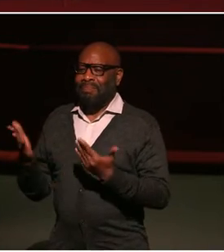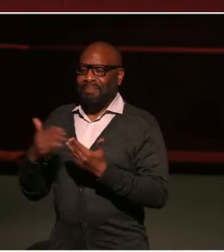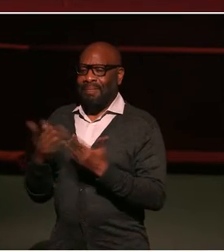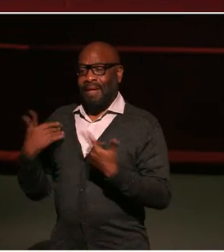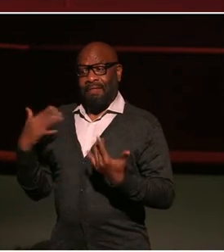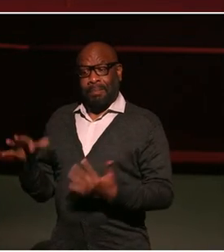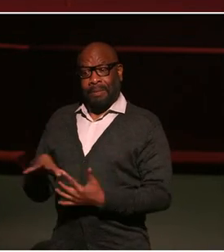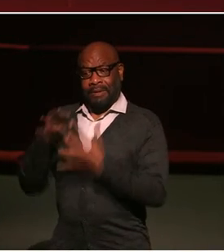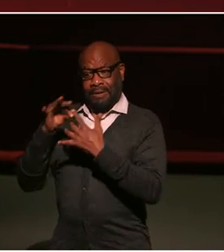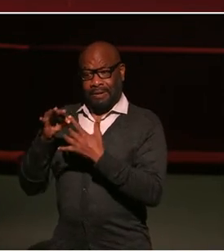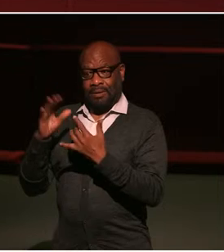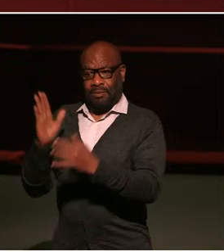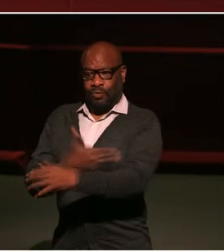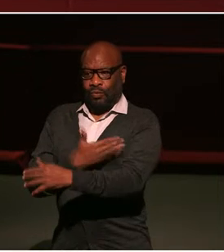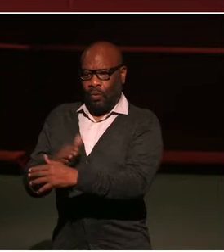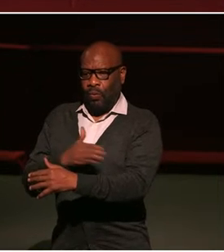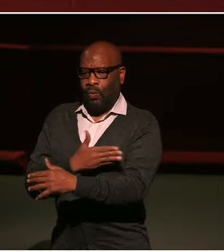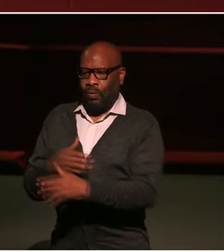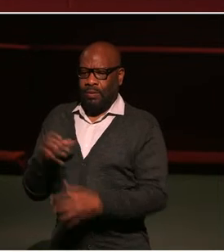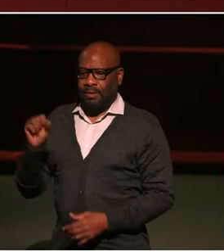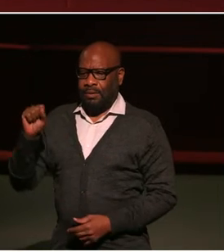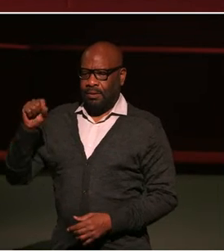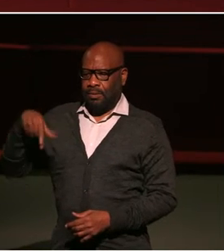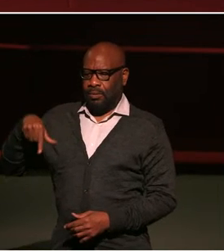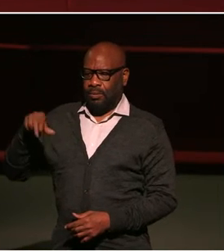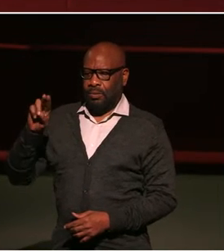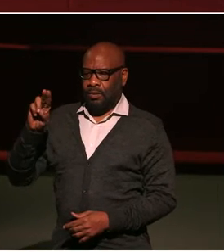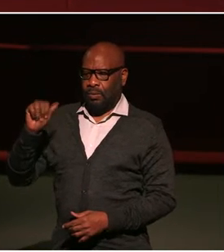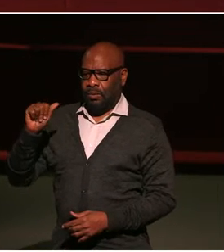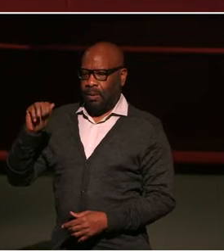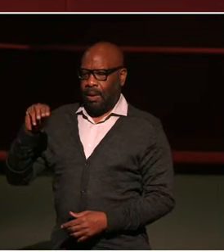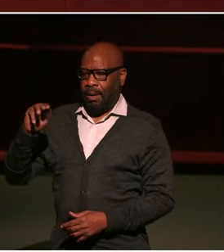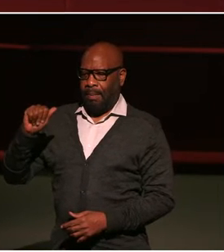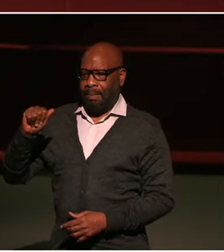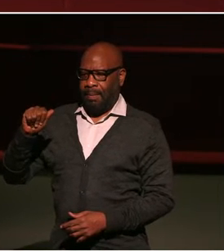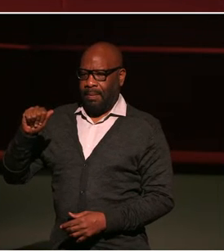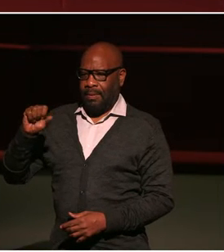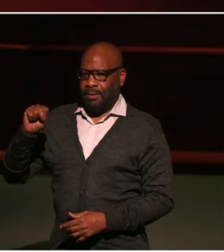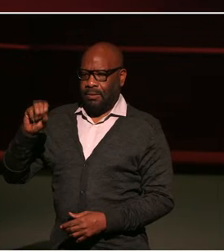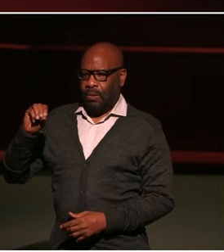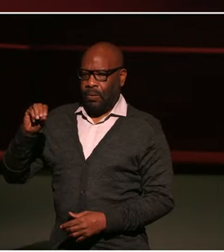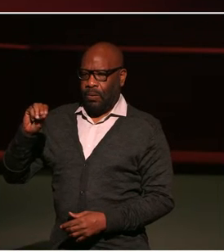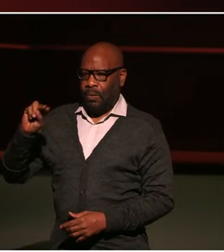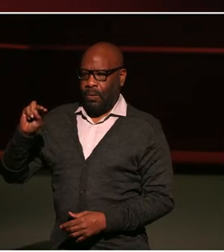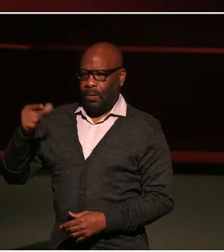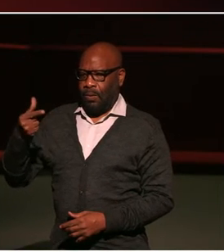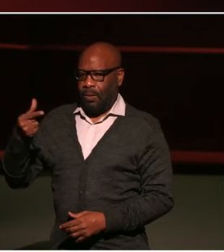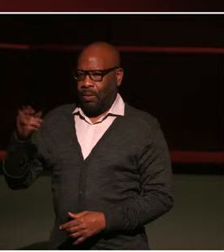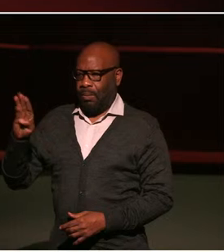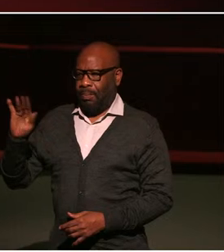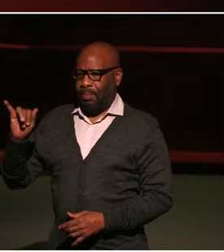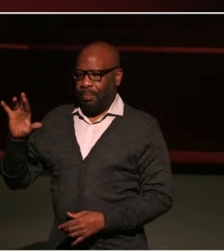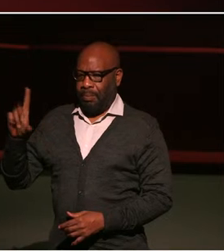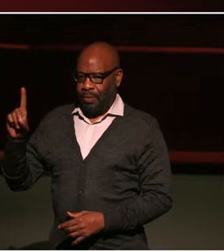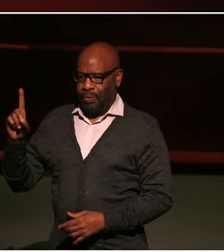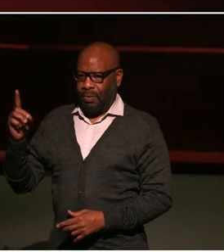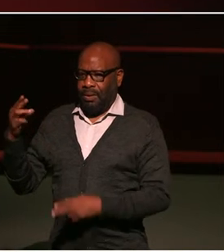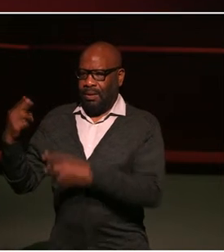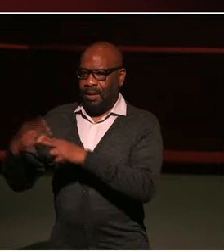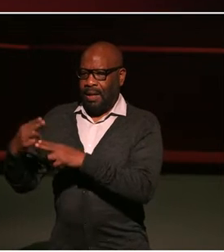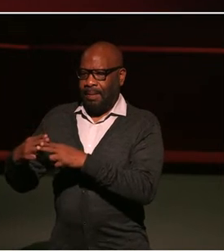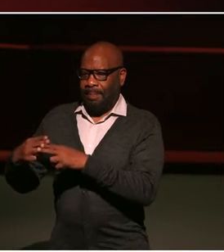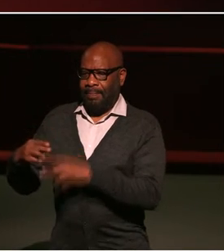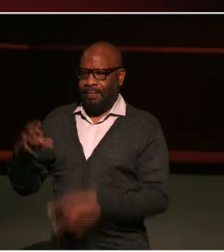Suquamish Songbird from the state of Washington, Kalina Lawrence, Suquamish, Washington.